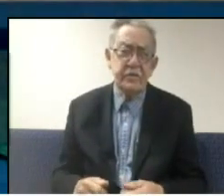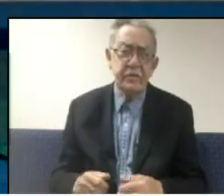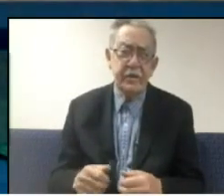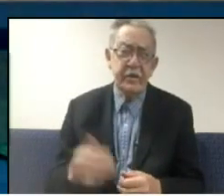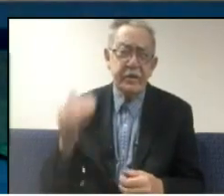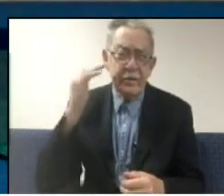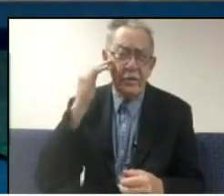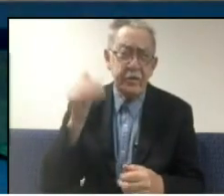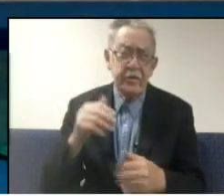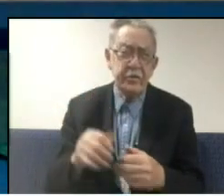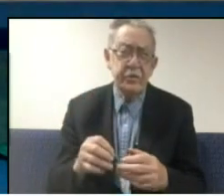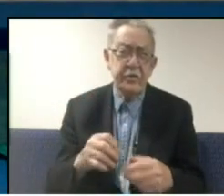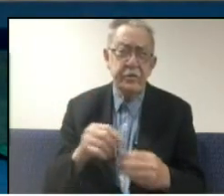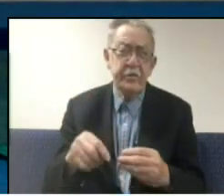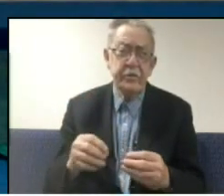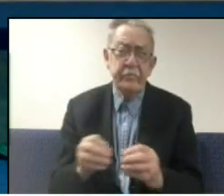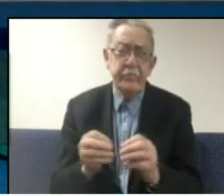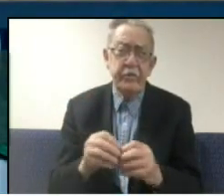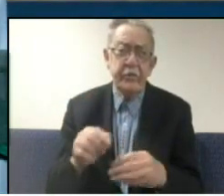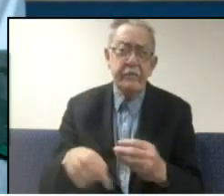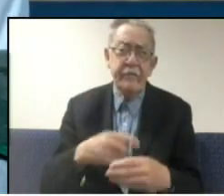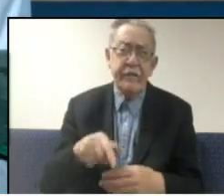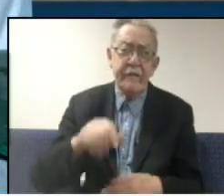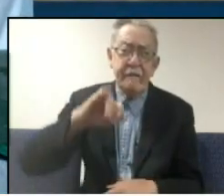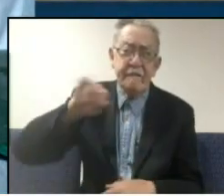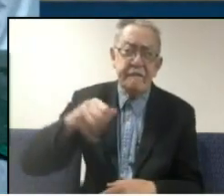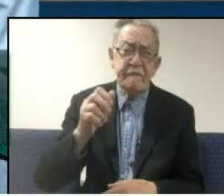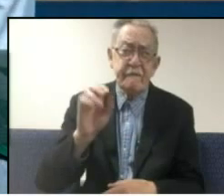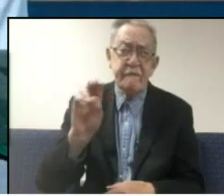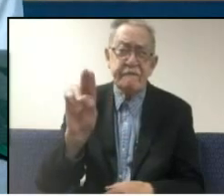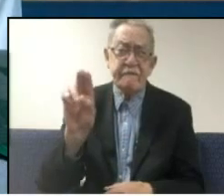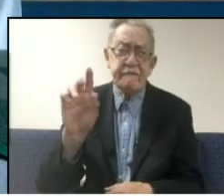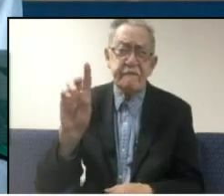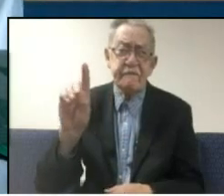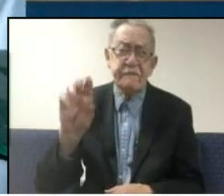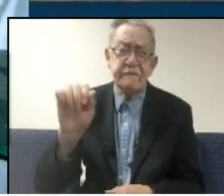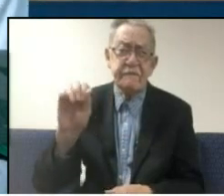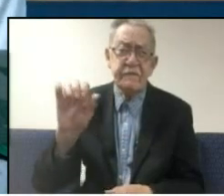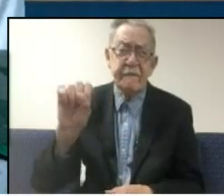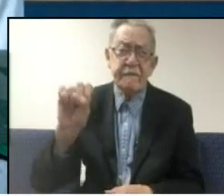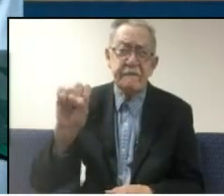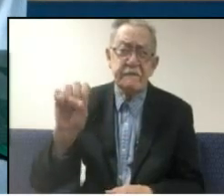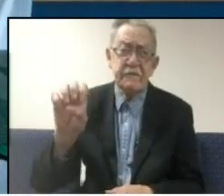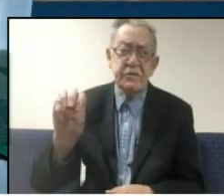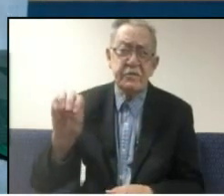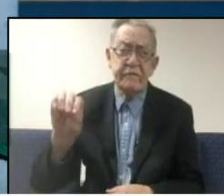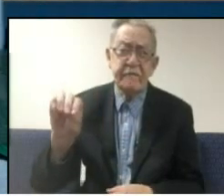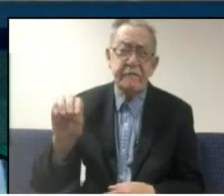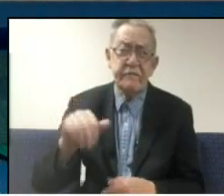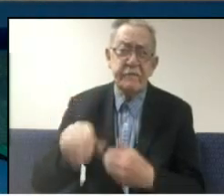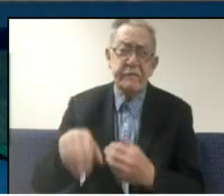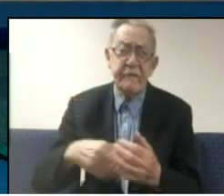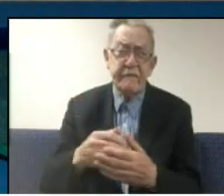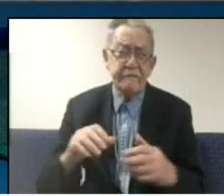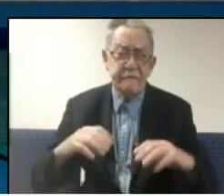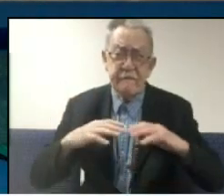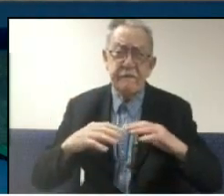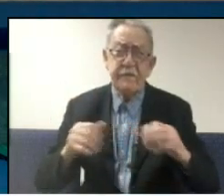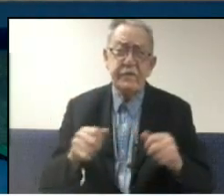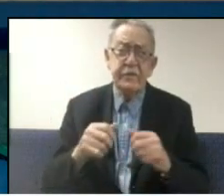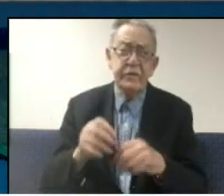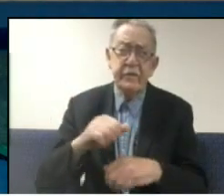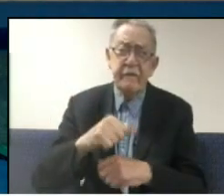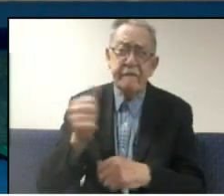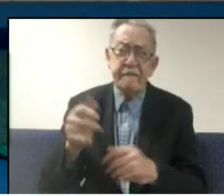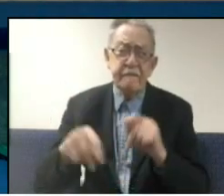this. I knew more about Judaism and the rituals and circumcision and the holidays and all of that more than others. I knew the